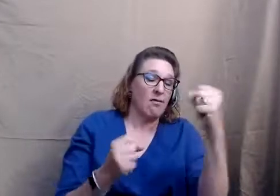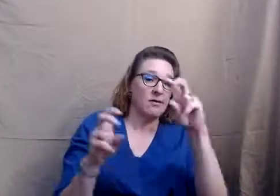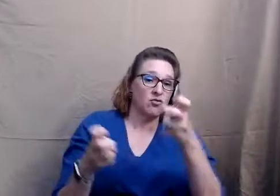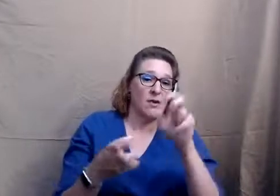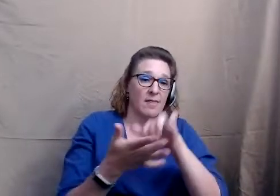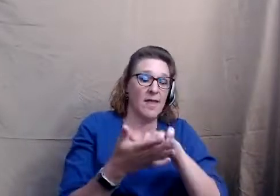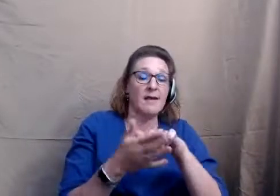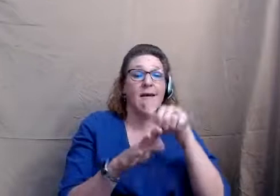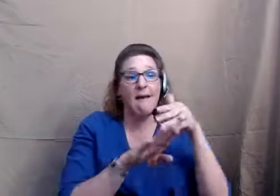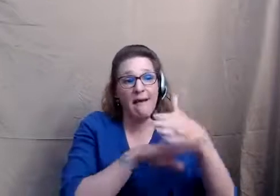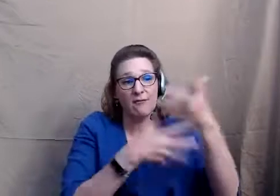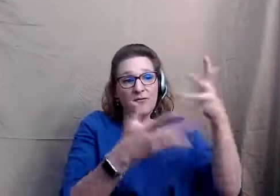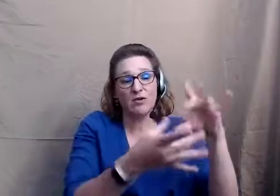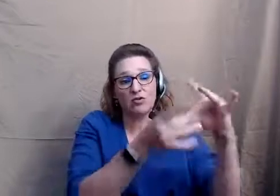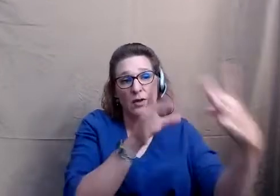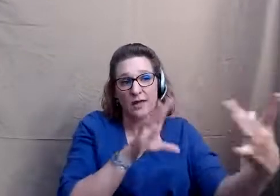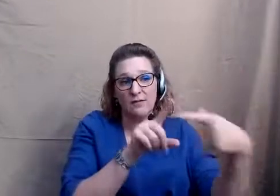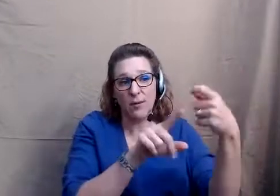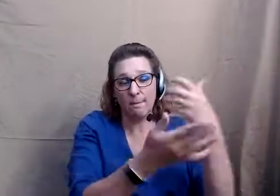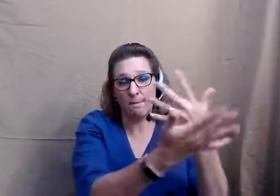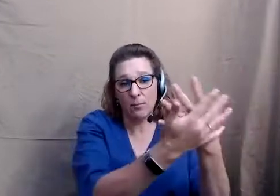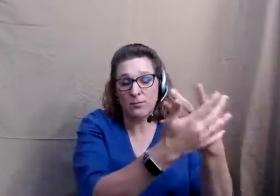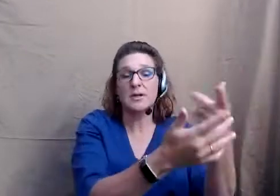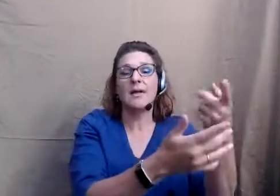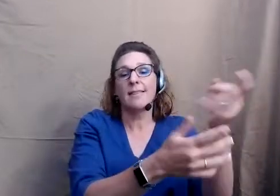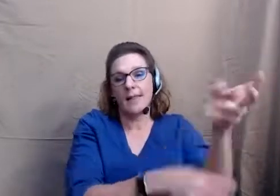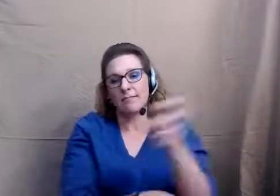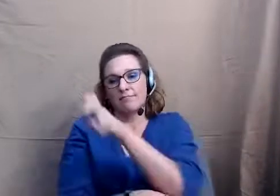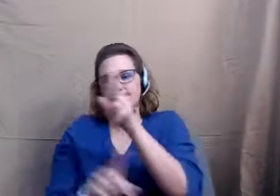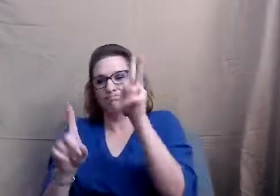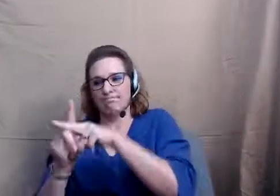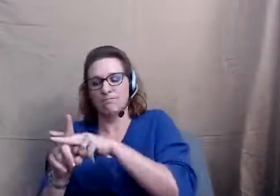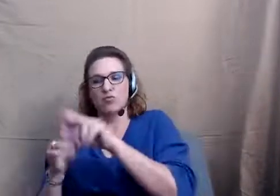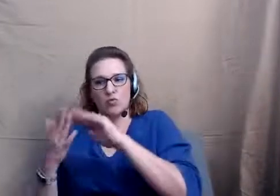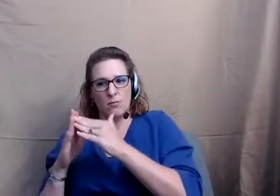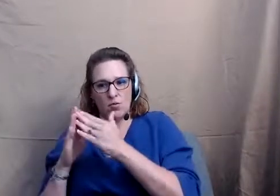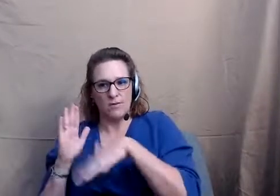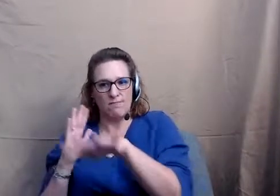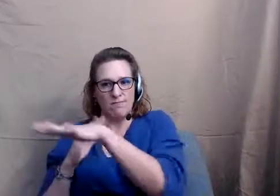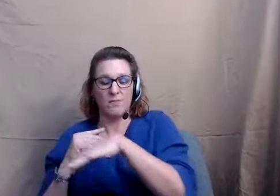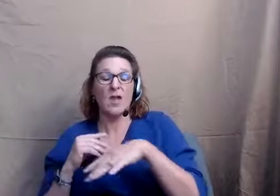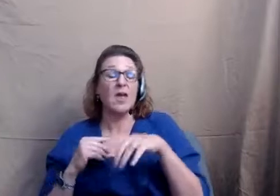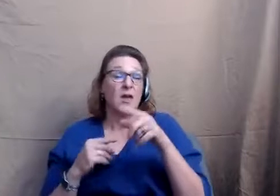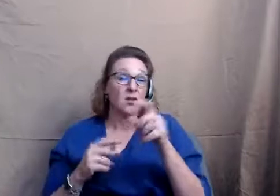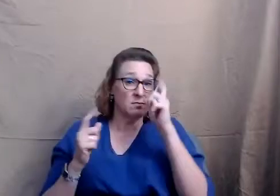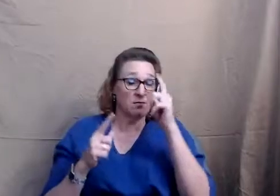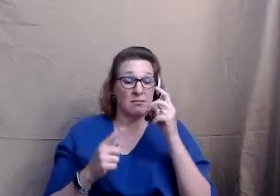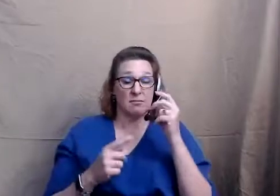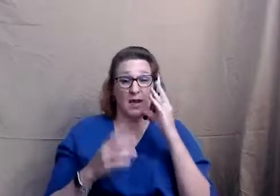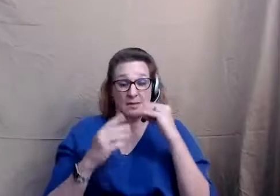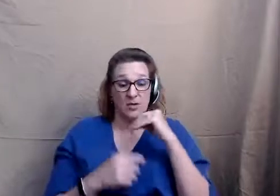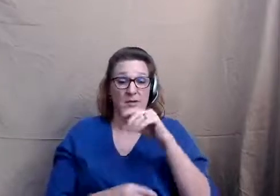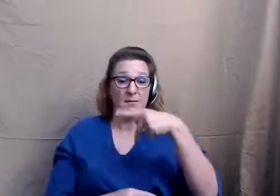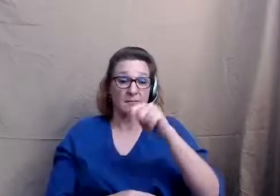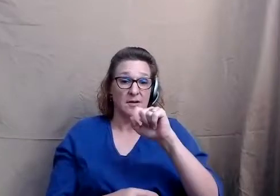their post-prison relationships. And you will be surprised to hear that experiencing post-traumatic stress disorder, again,